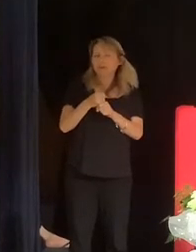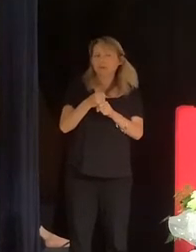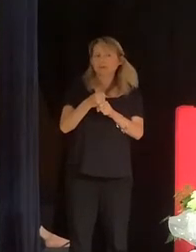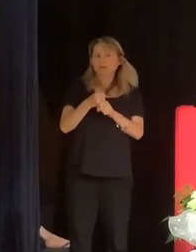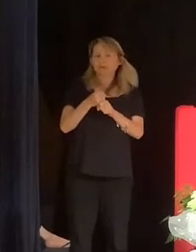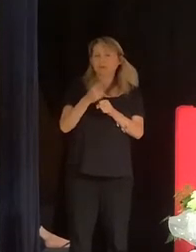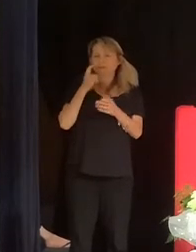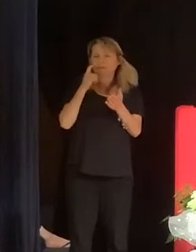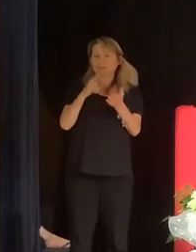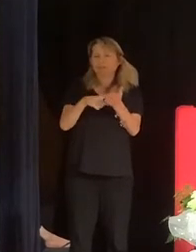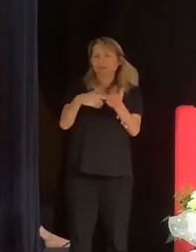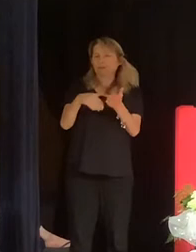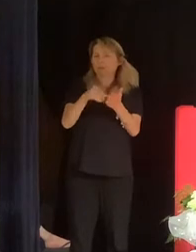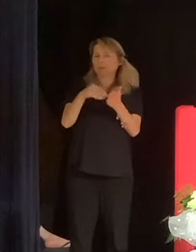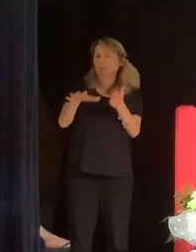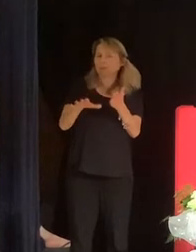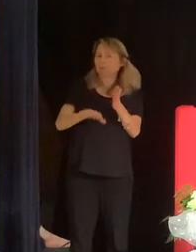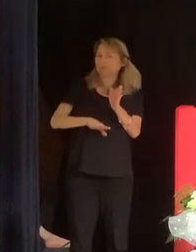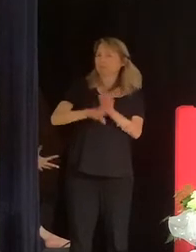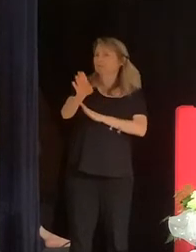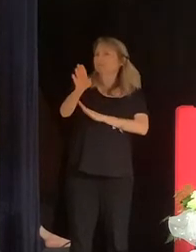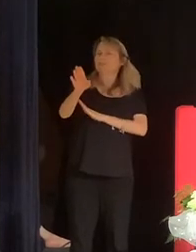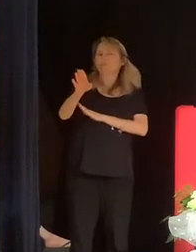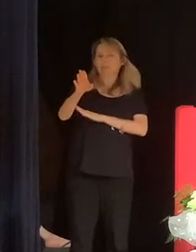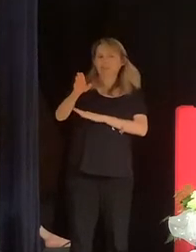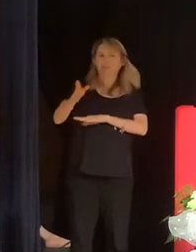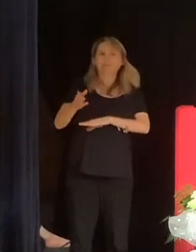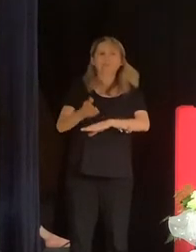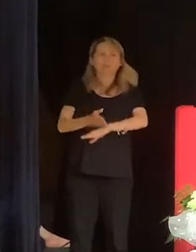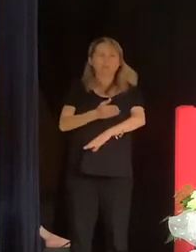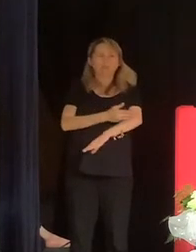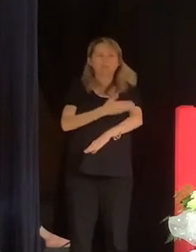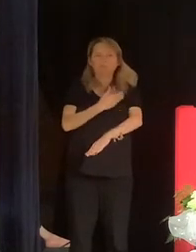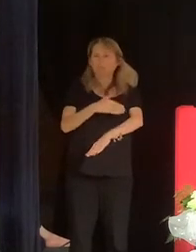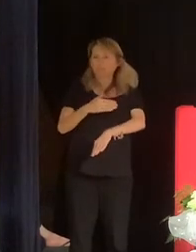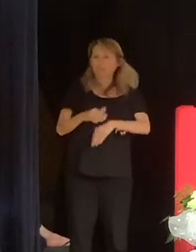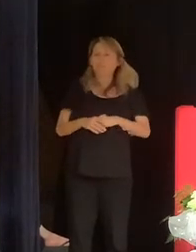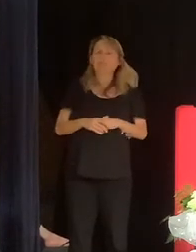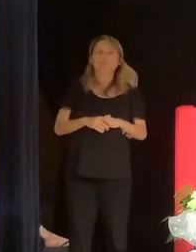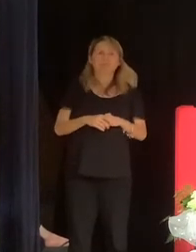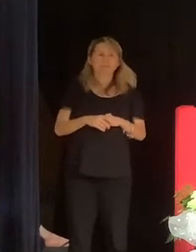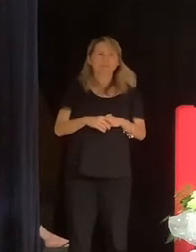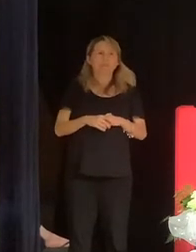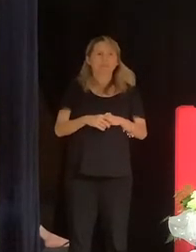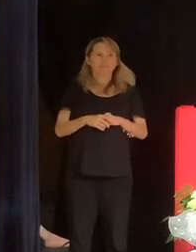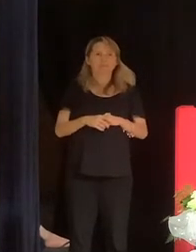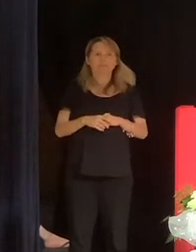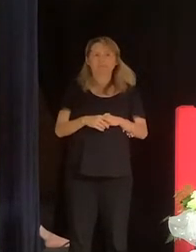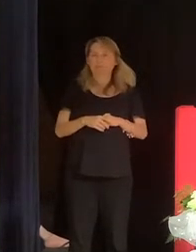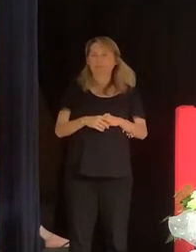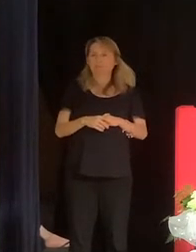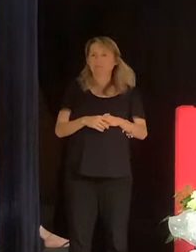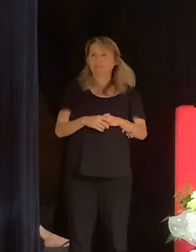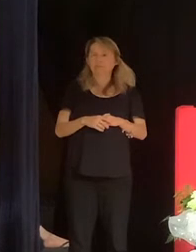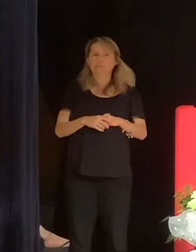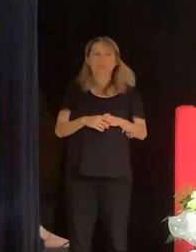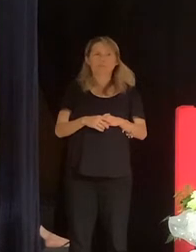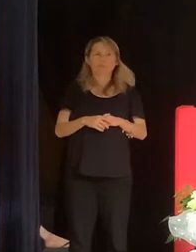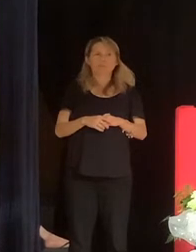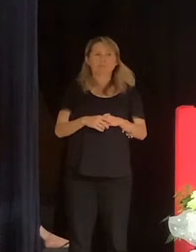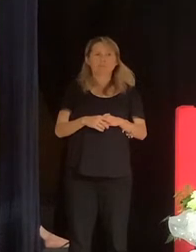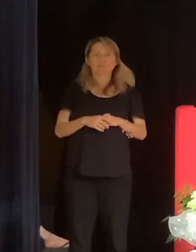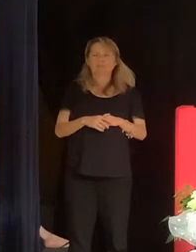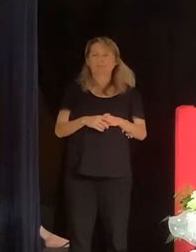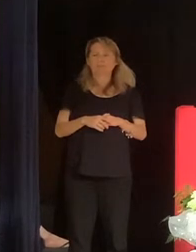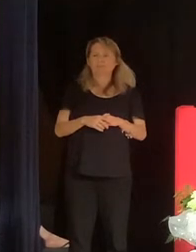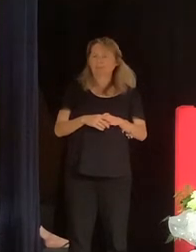show exemplary growth in the art achievements. They showed consistent growth as